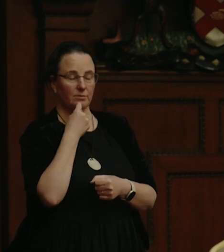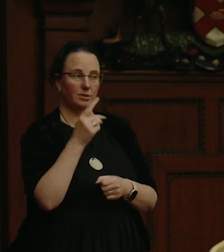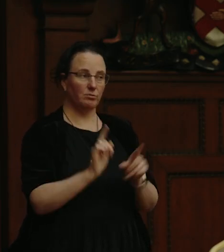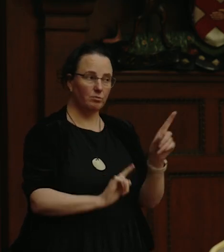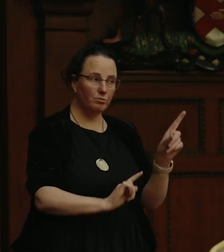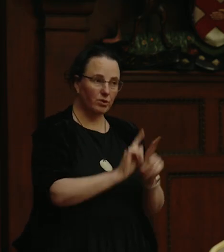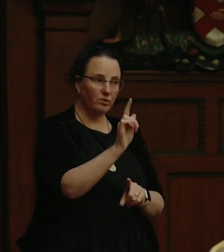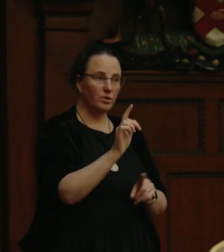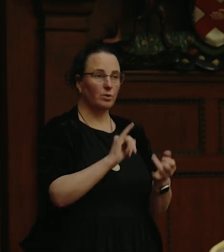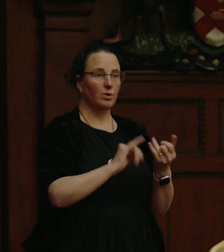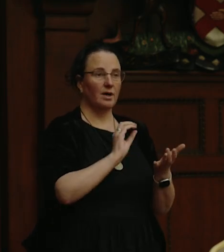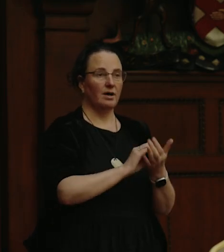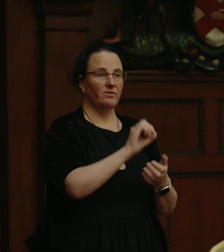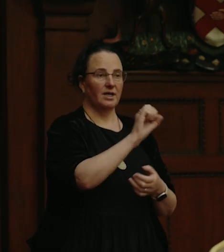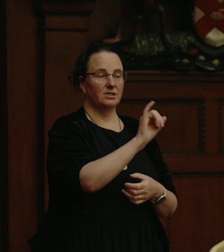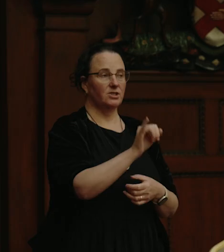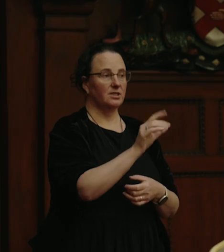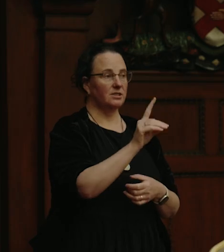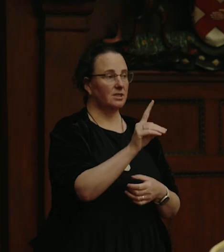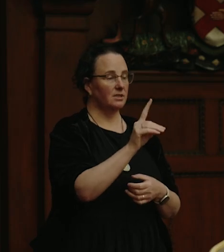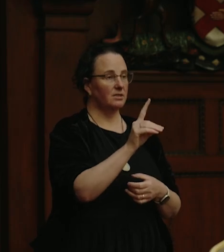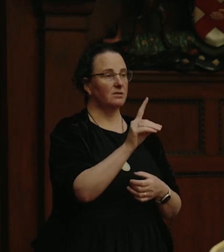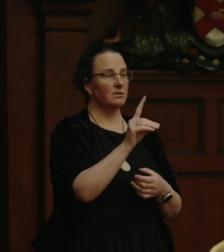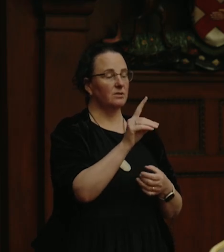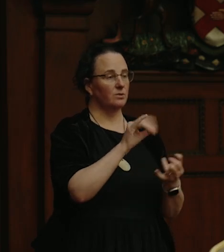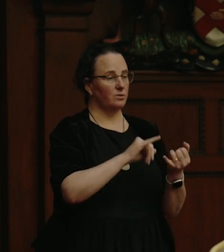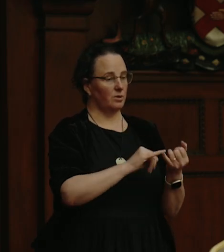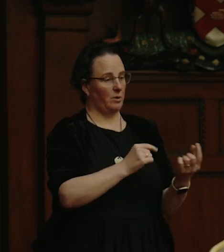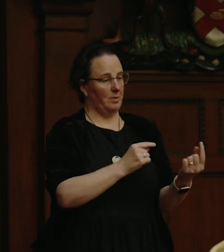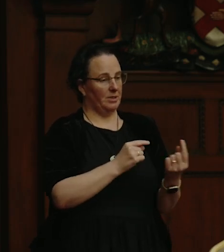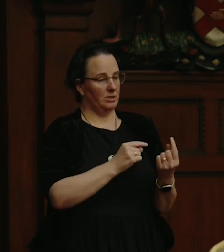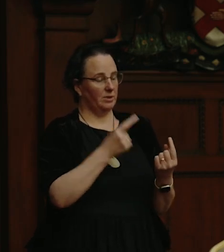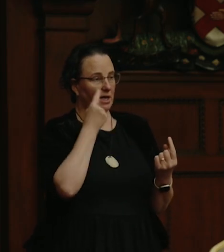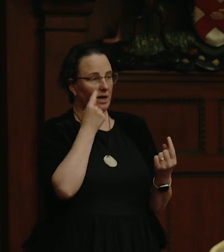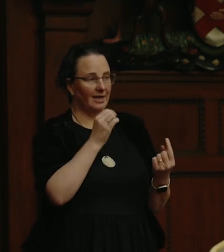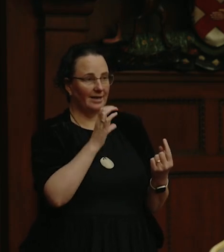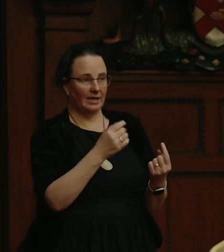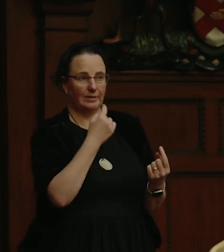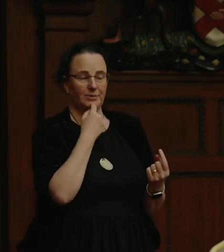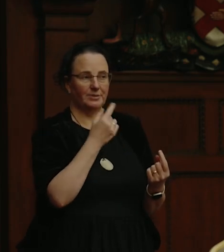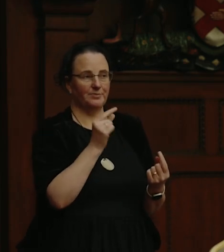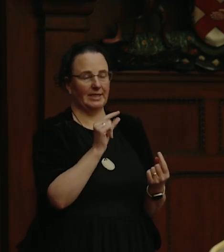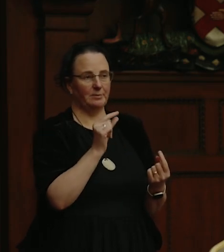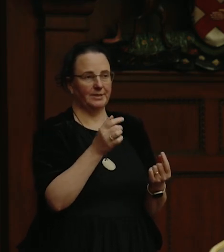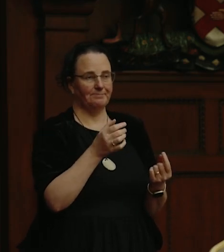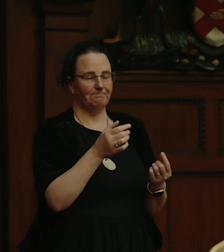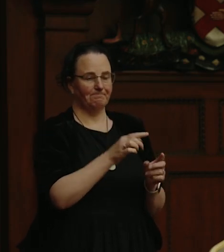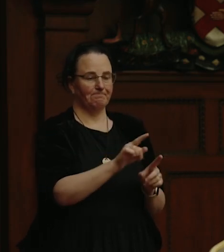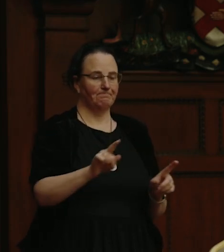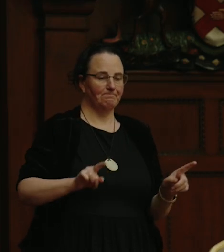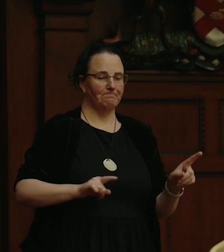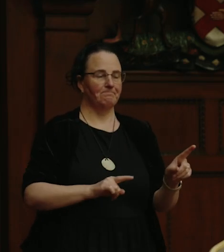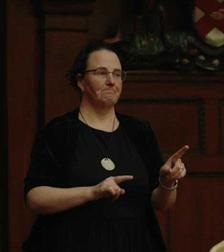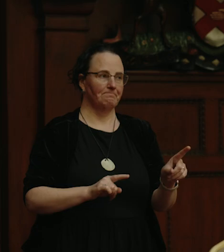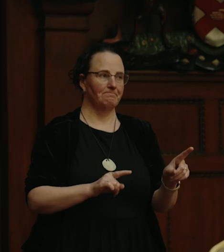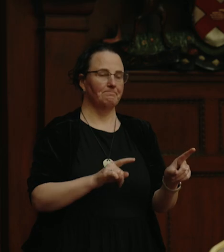our patients in eye clinics who have Sjögren's. But we're perhaps a little behind our